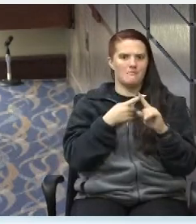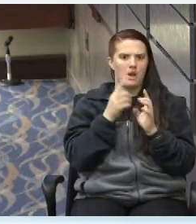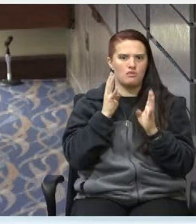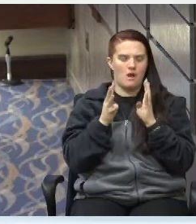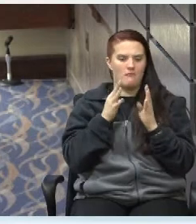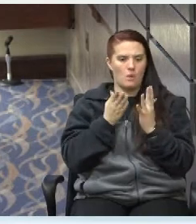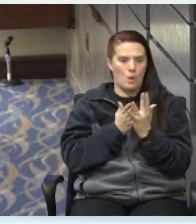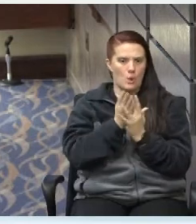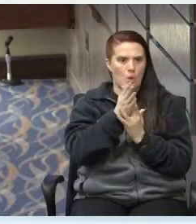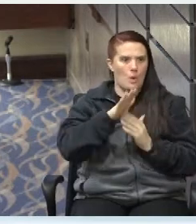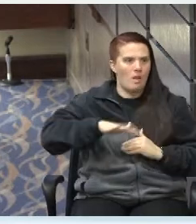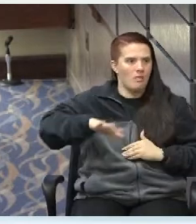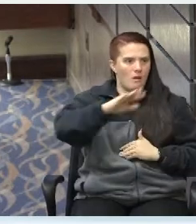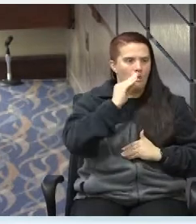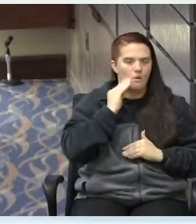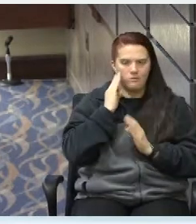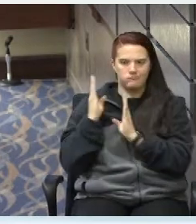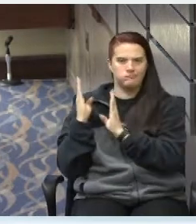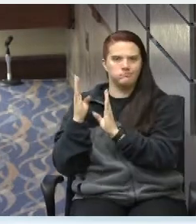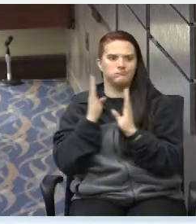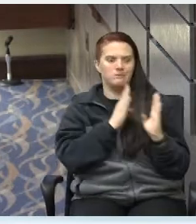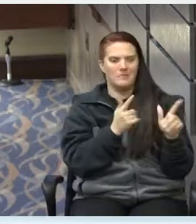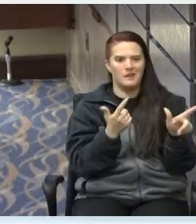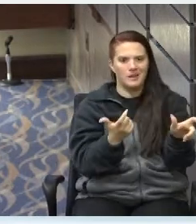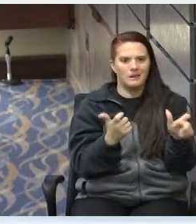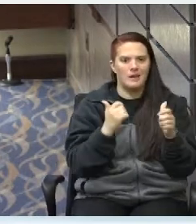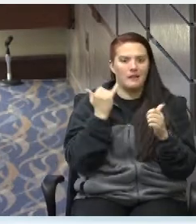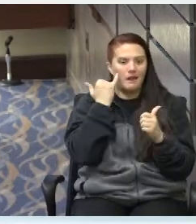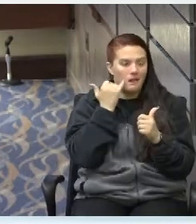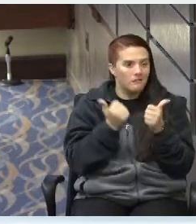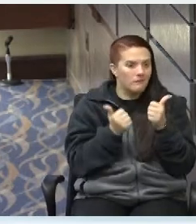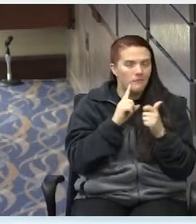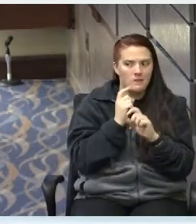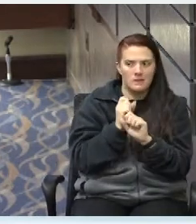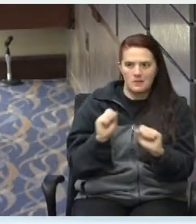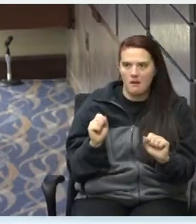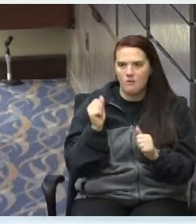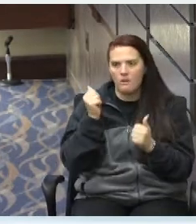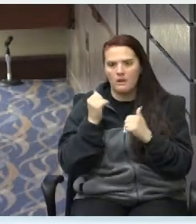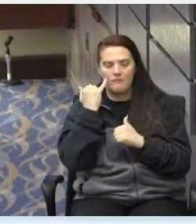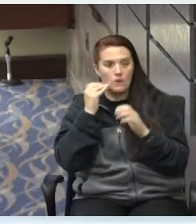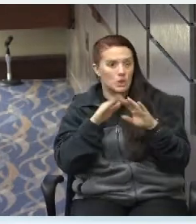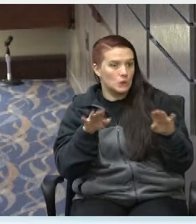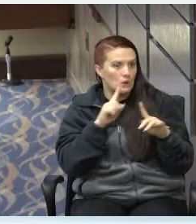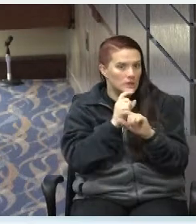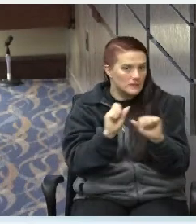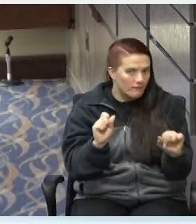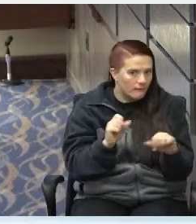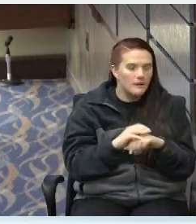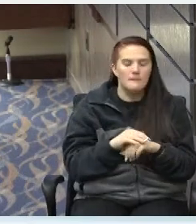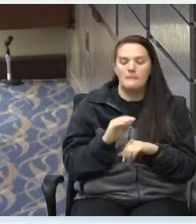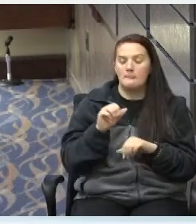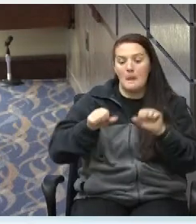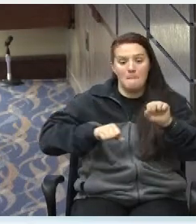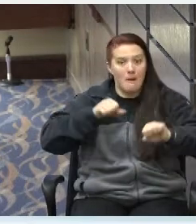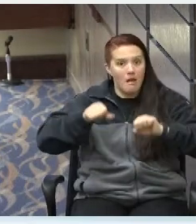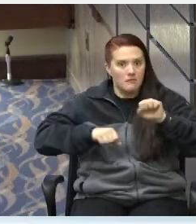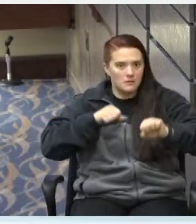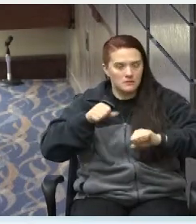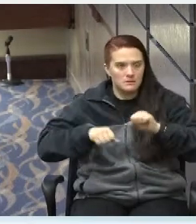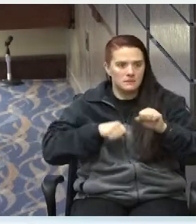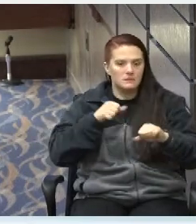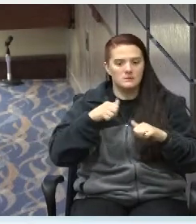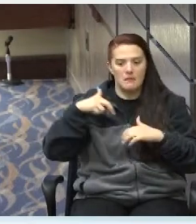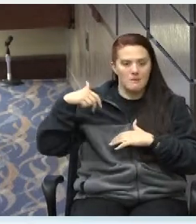their neighborhoods, the speed of the traffic, whether or not they're safe, whether their children are safe, are bicyclists and